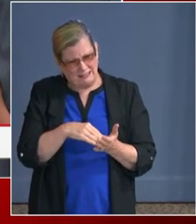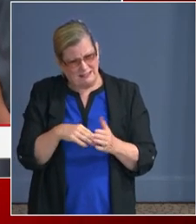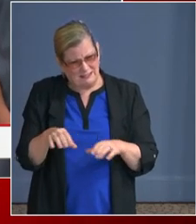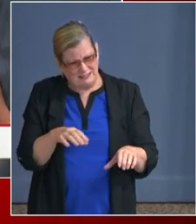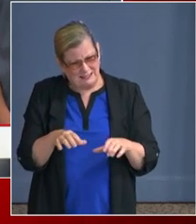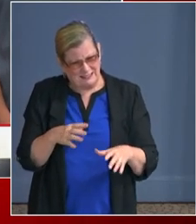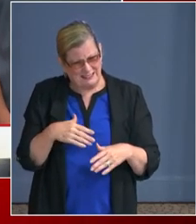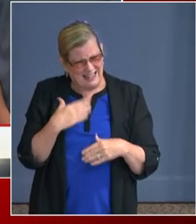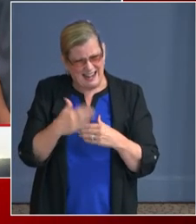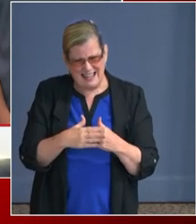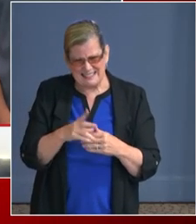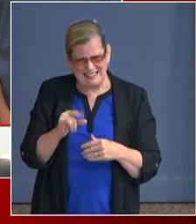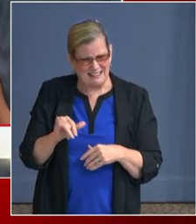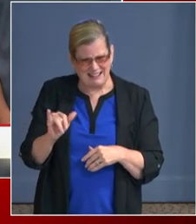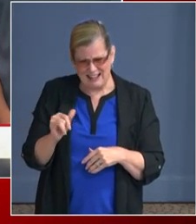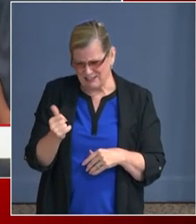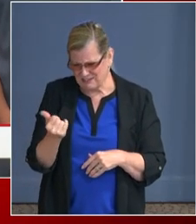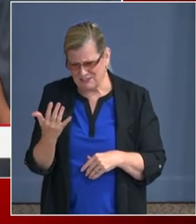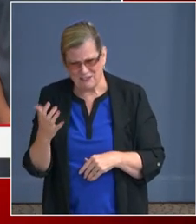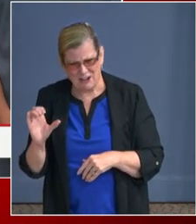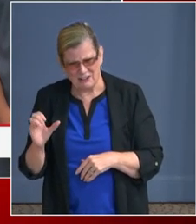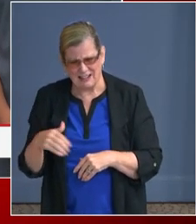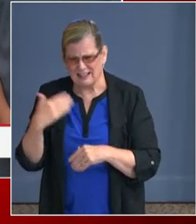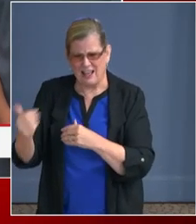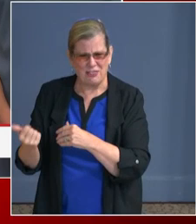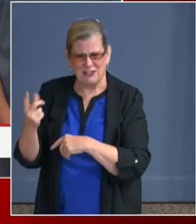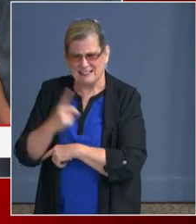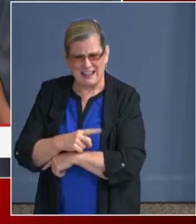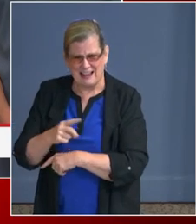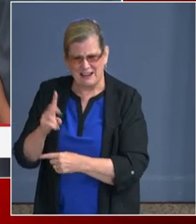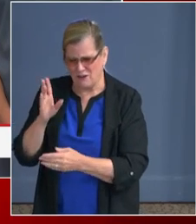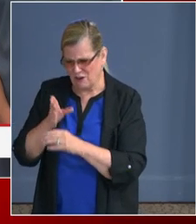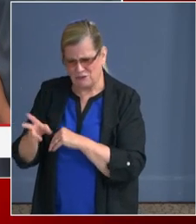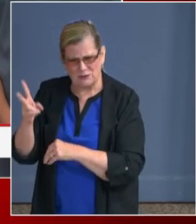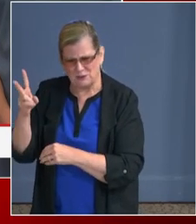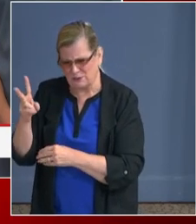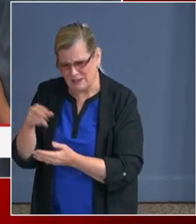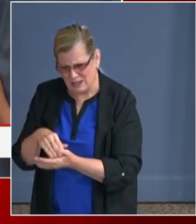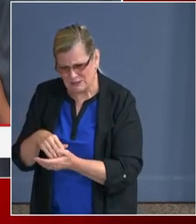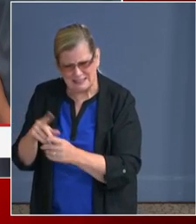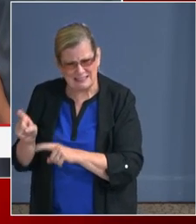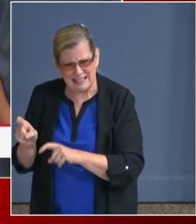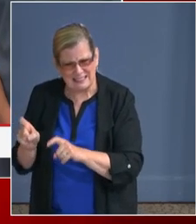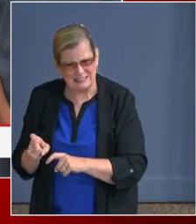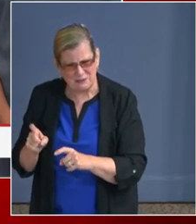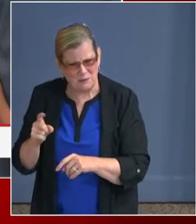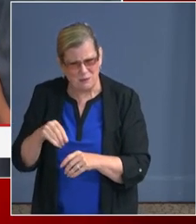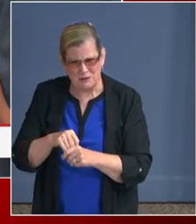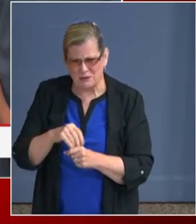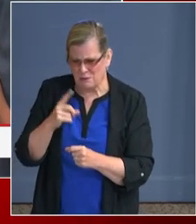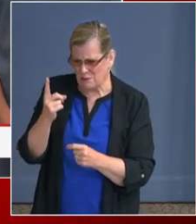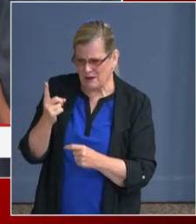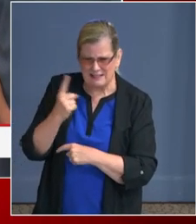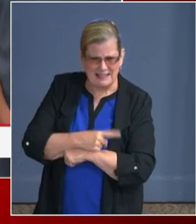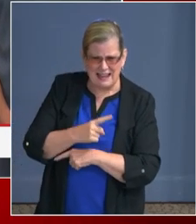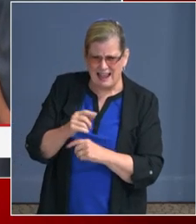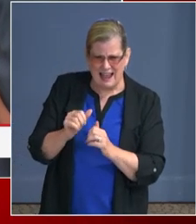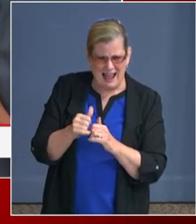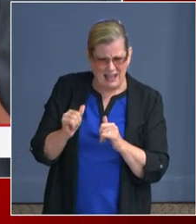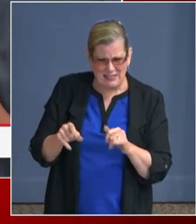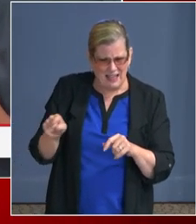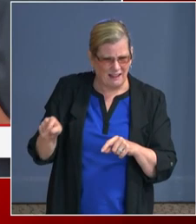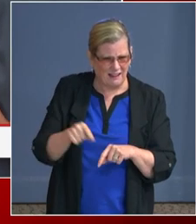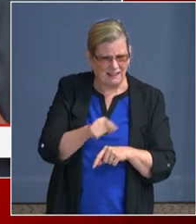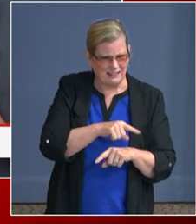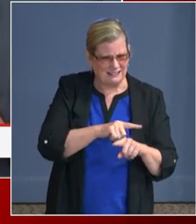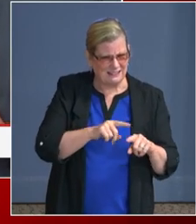day it was like 1,500, and the third day it was over 2,000 tests done just in a single days there. So your people